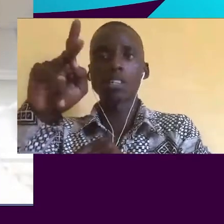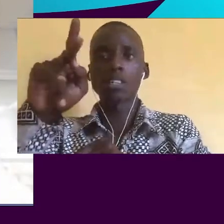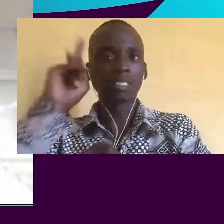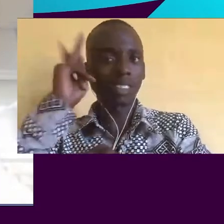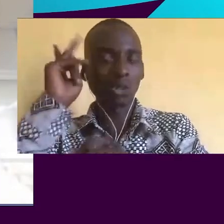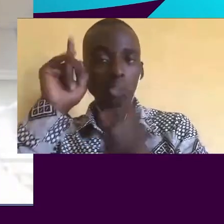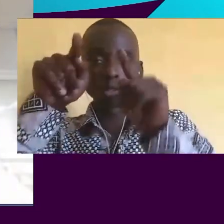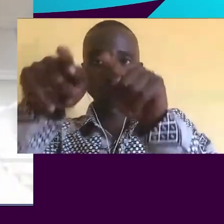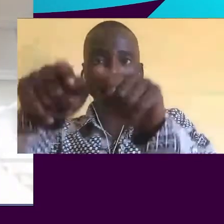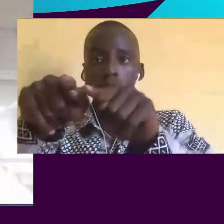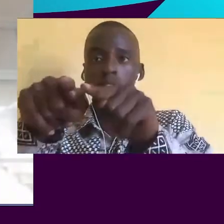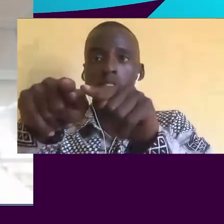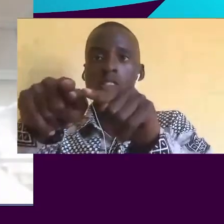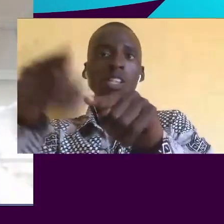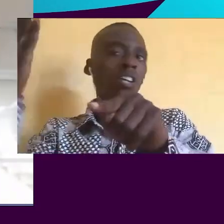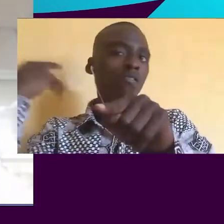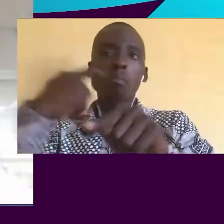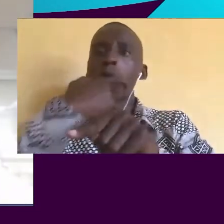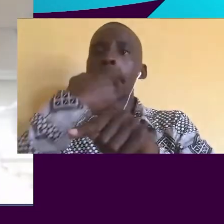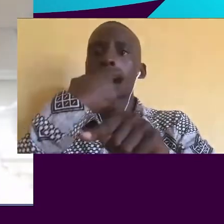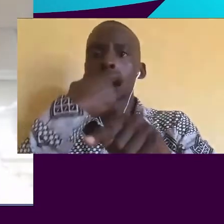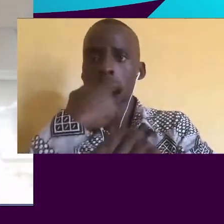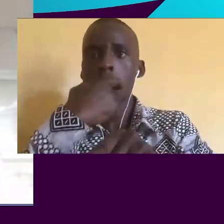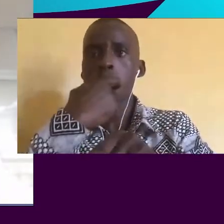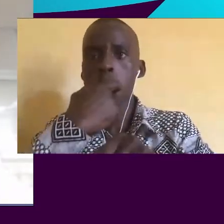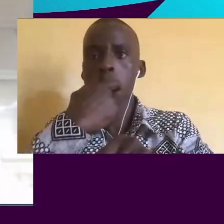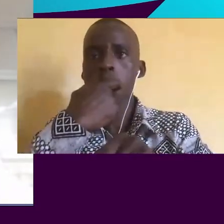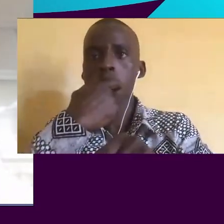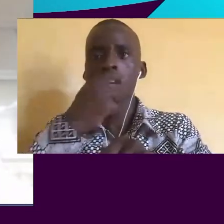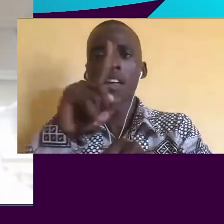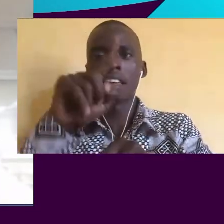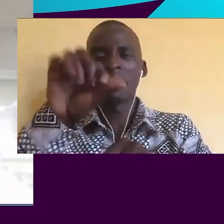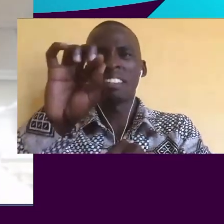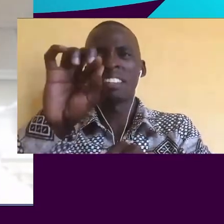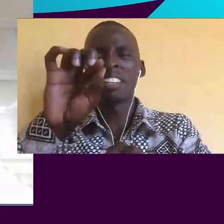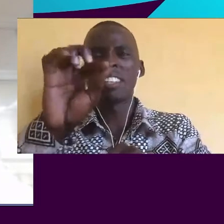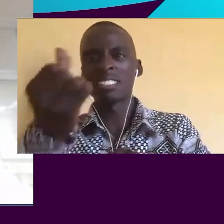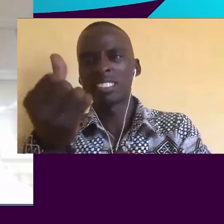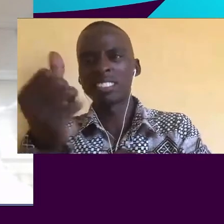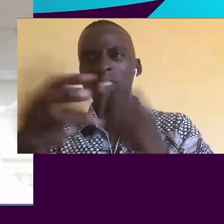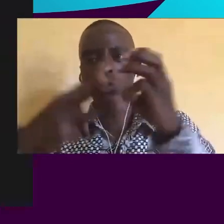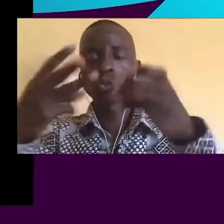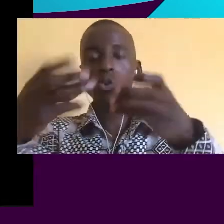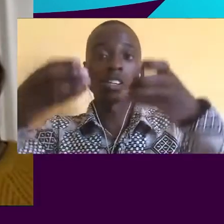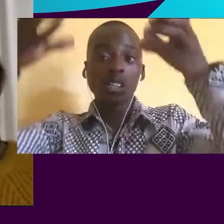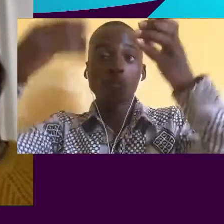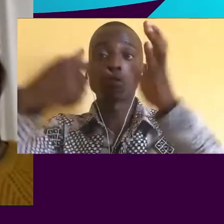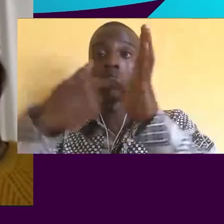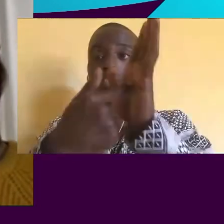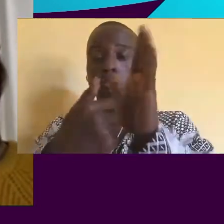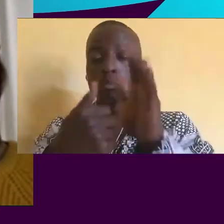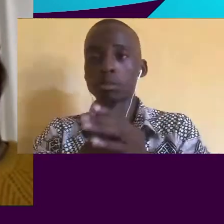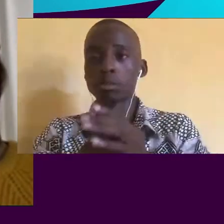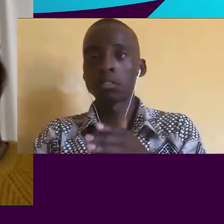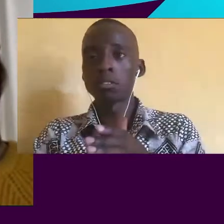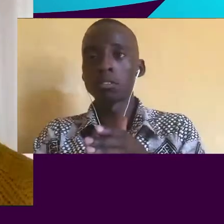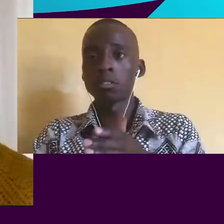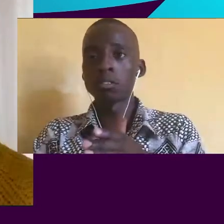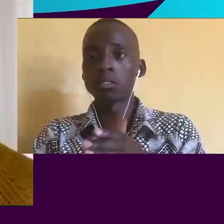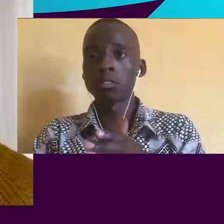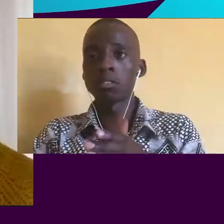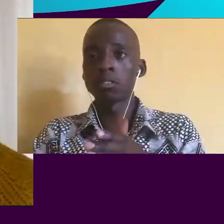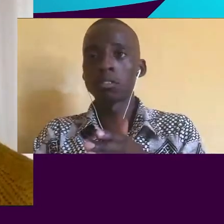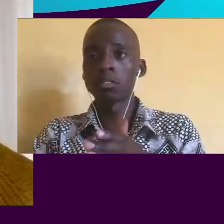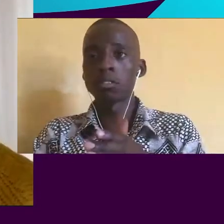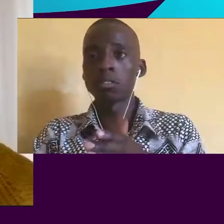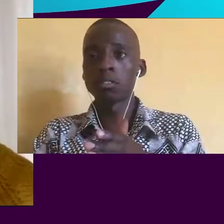former referee was a referee at the 1986 World Cup, for example. How many girls are able to come to